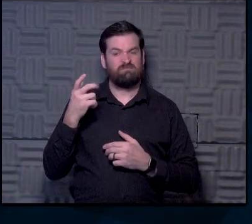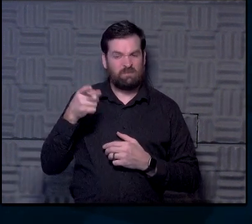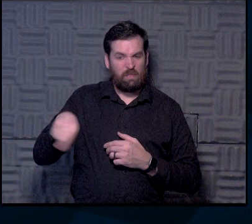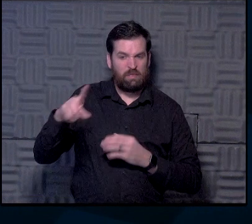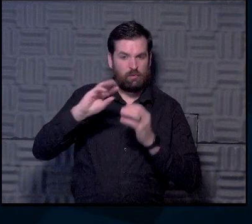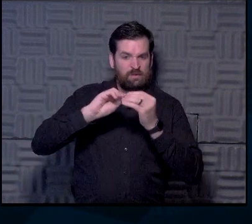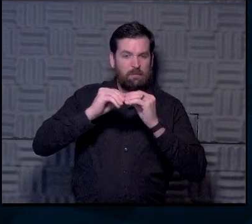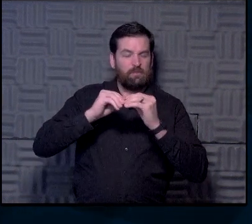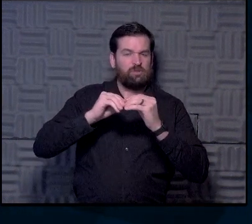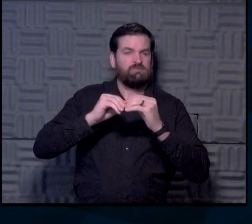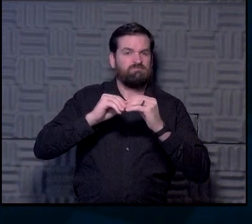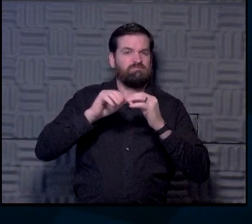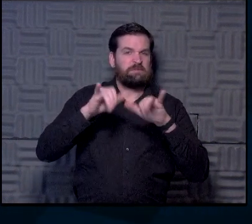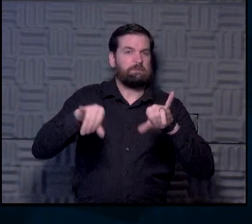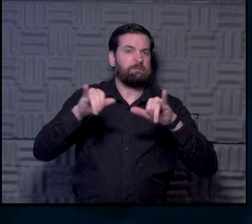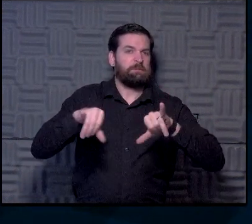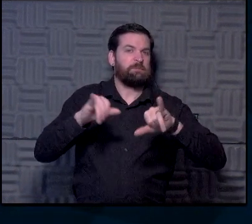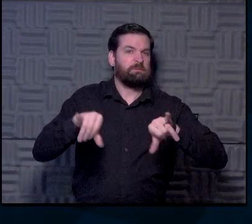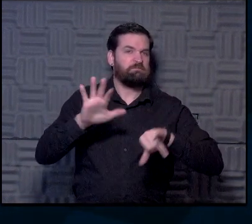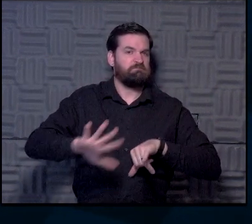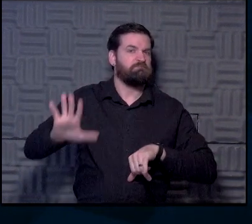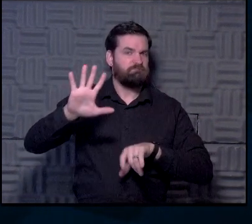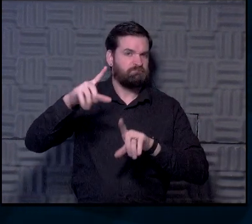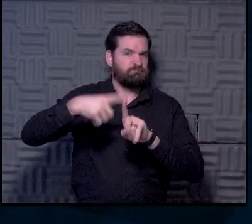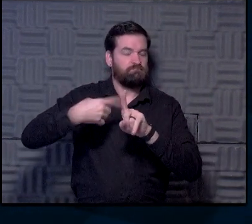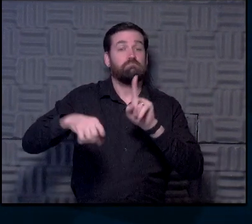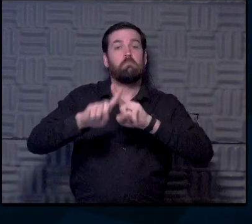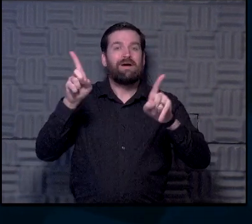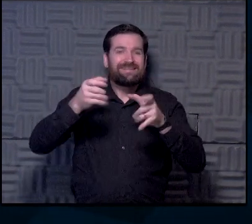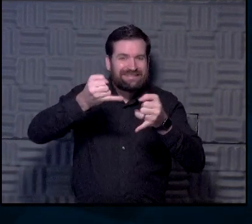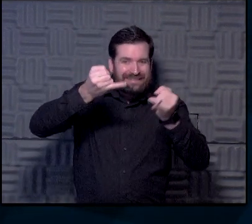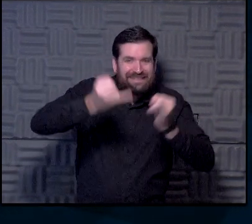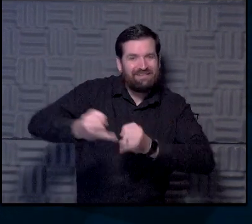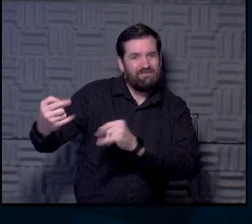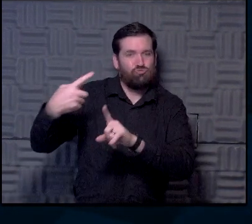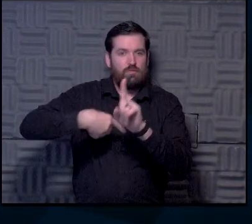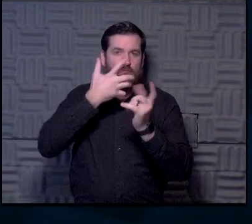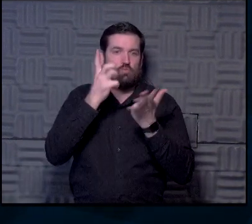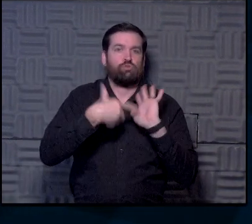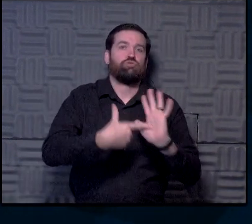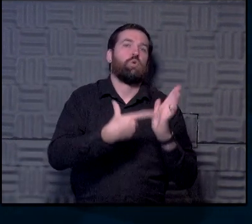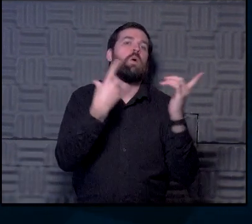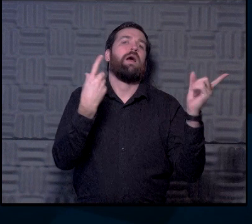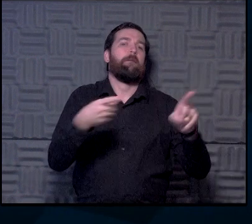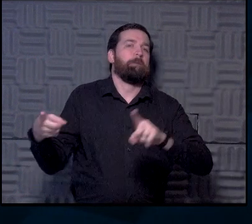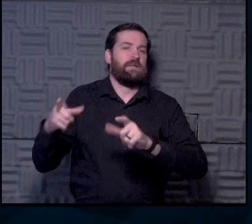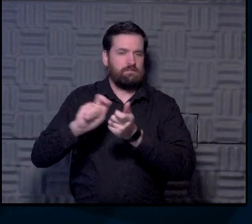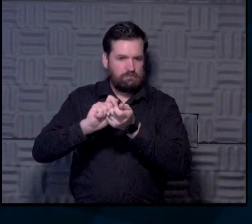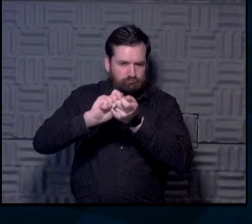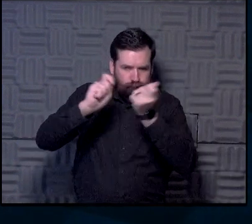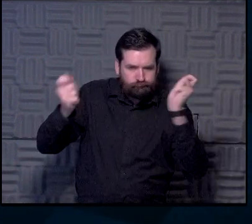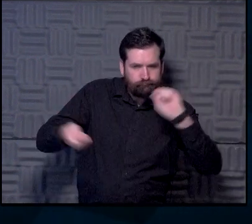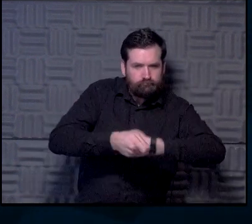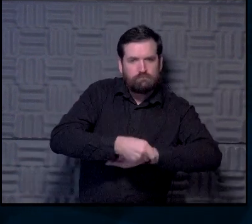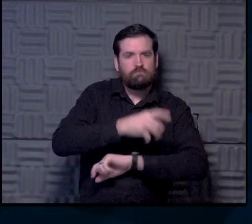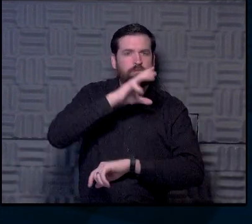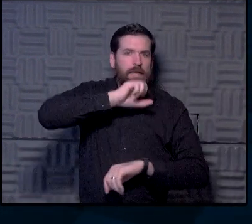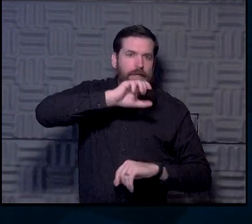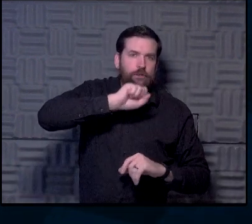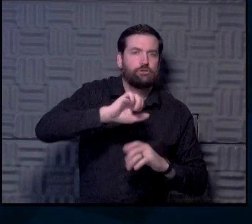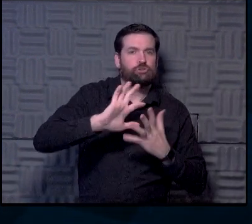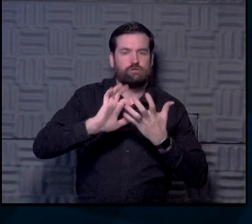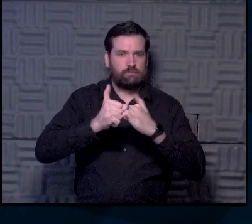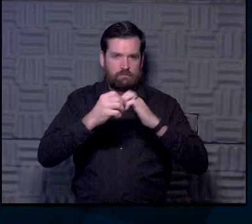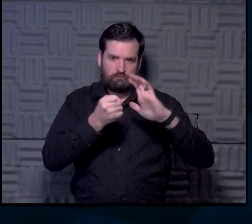They don't change much from month to month, but I'll show you some individual month numbers and tell a story about what has happened with ages of people needing to be in the hospital and